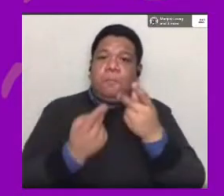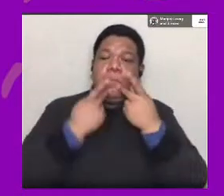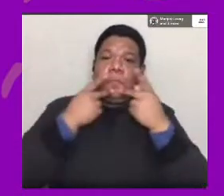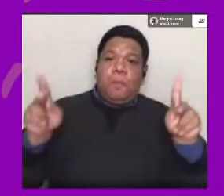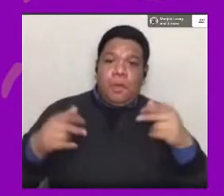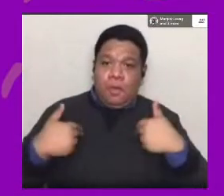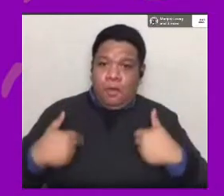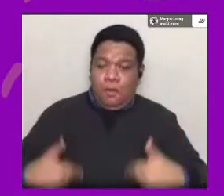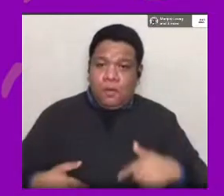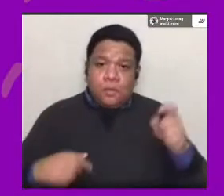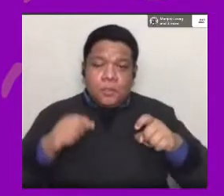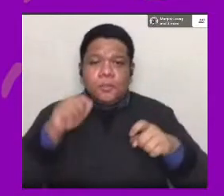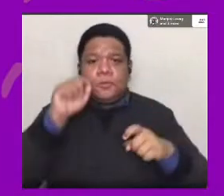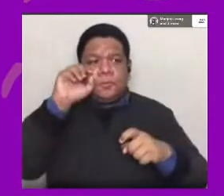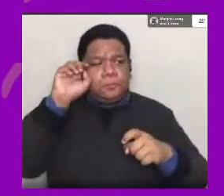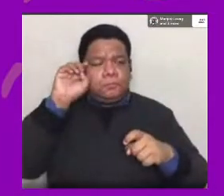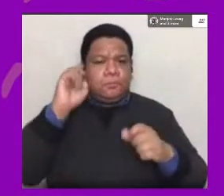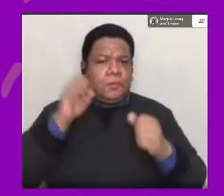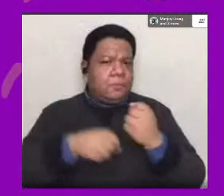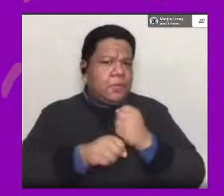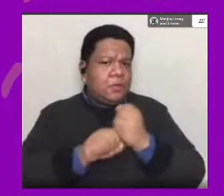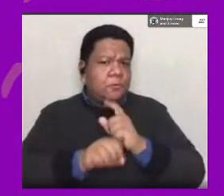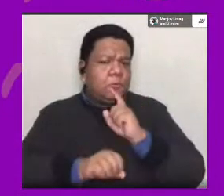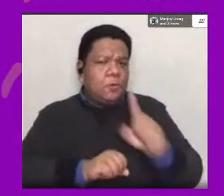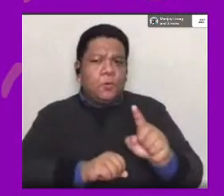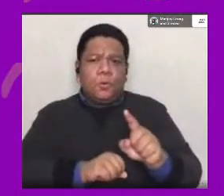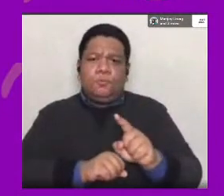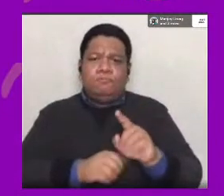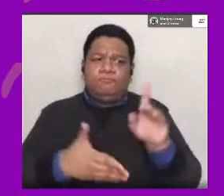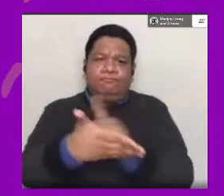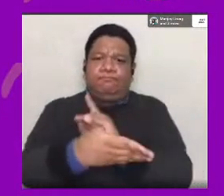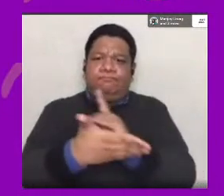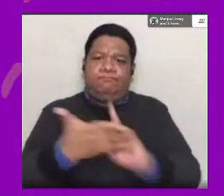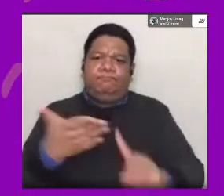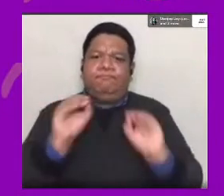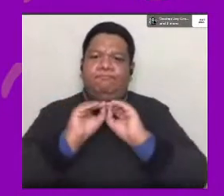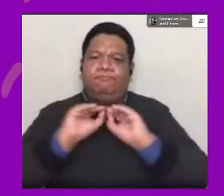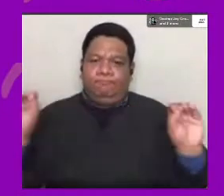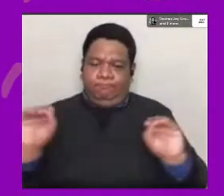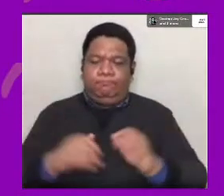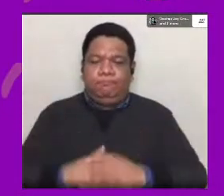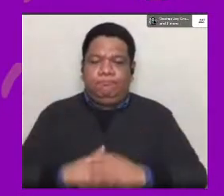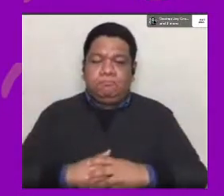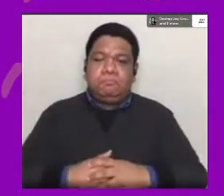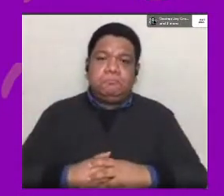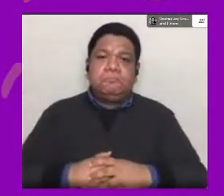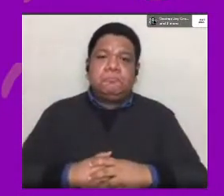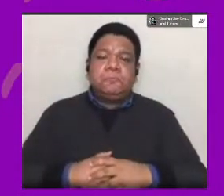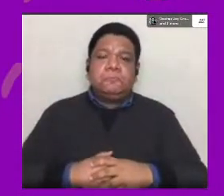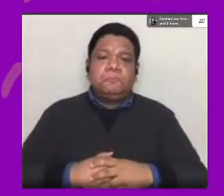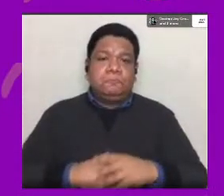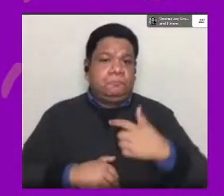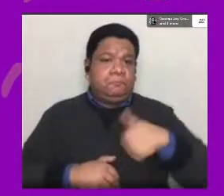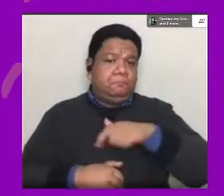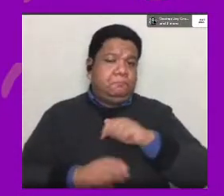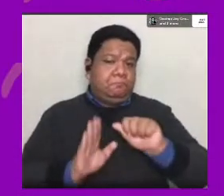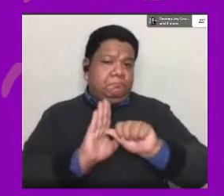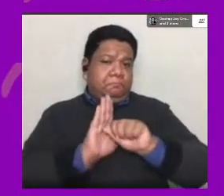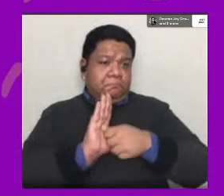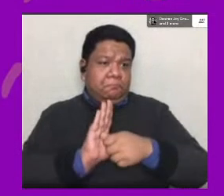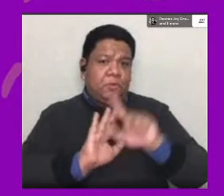needs, always ensuring non-discrimination. We emphasize that the state